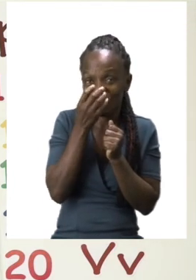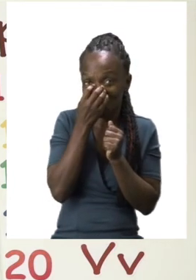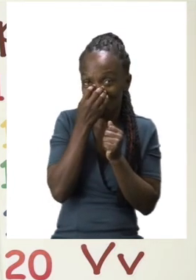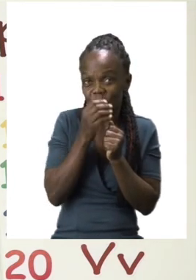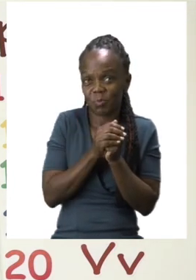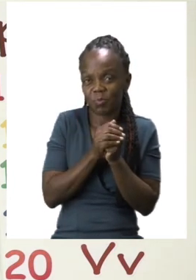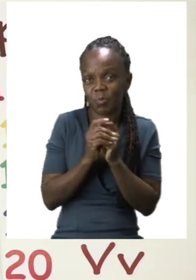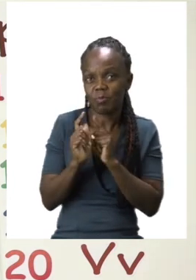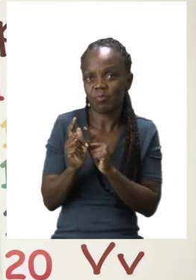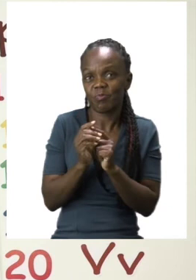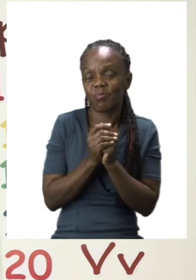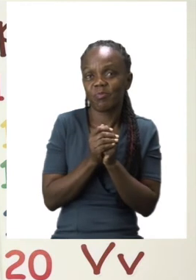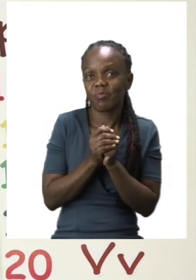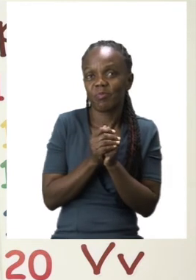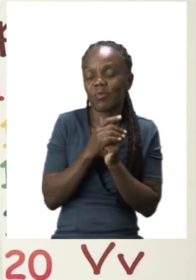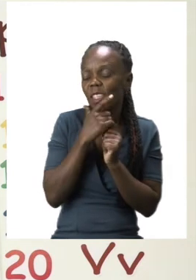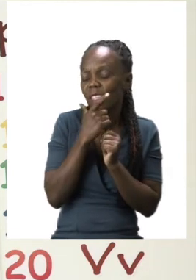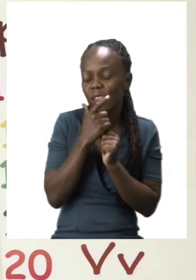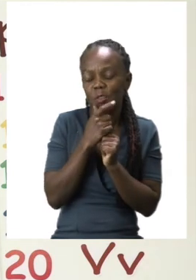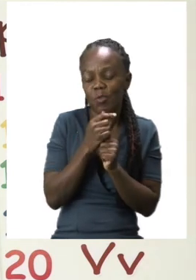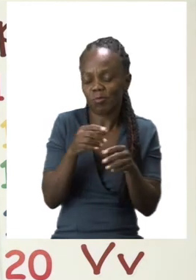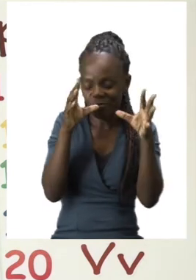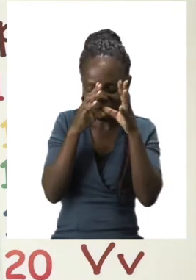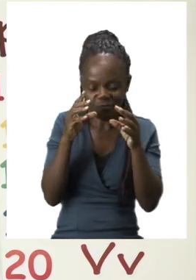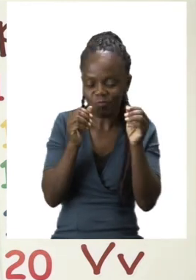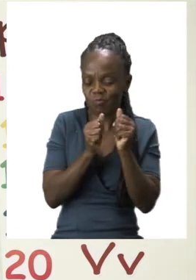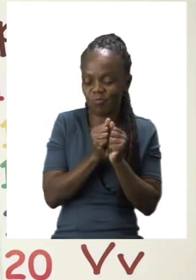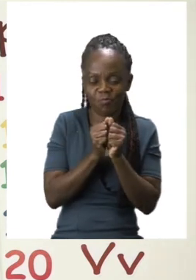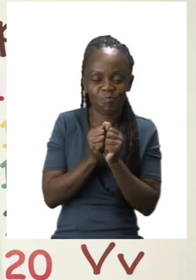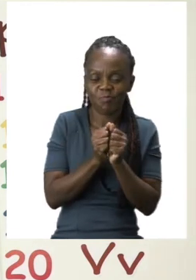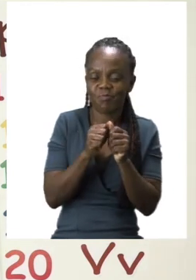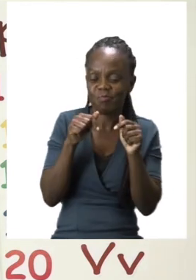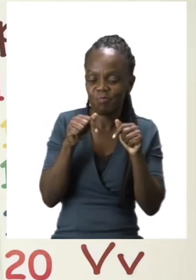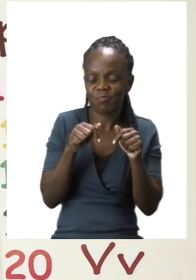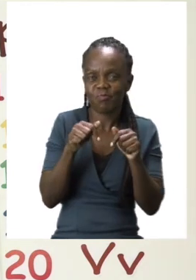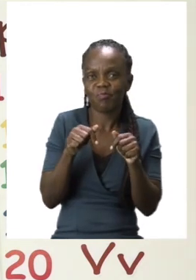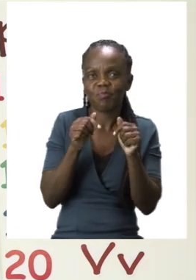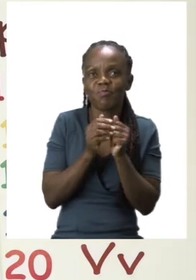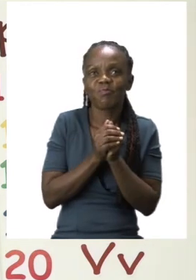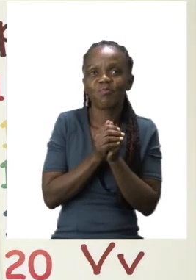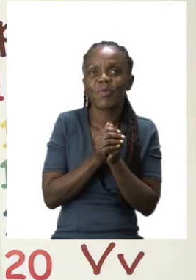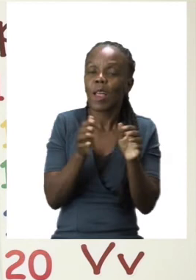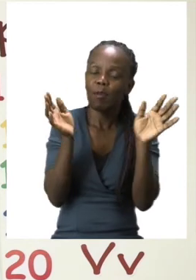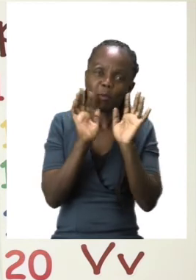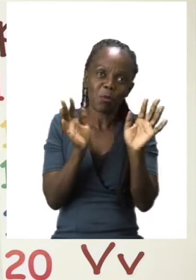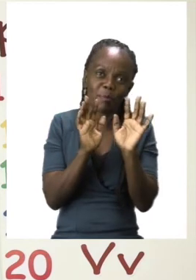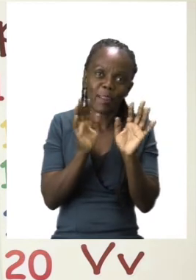and I, we would like to say thank you for joining us today and